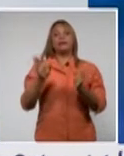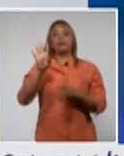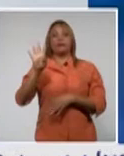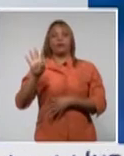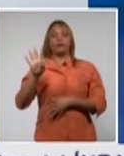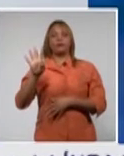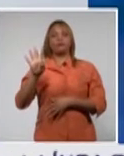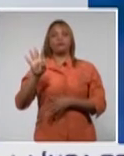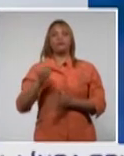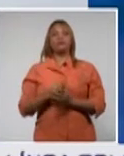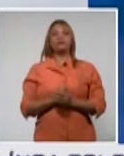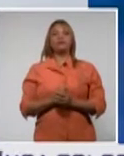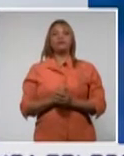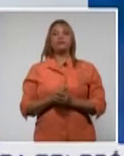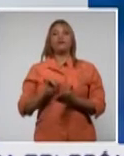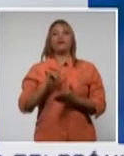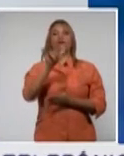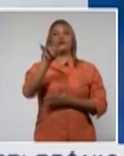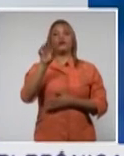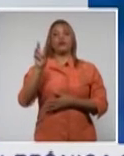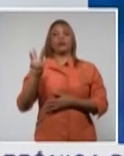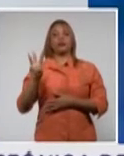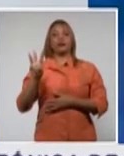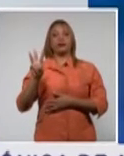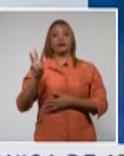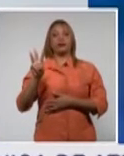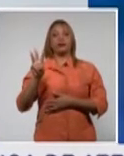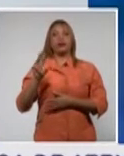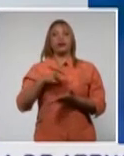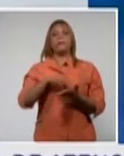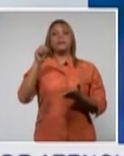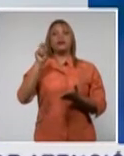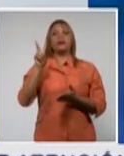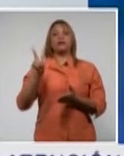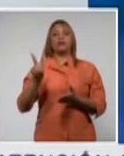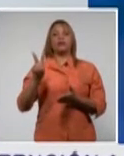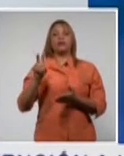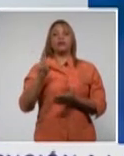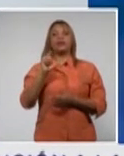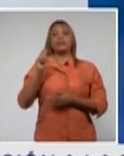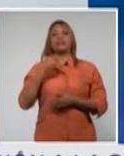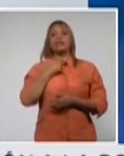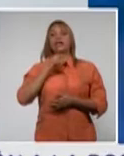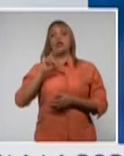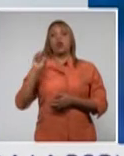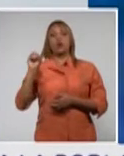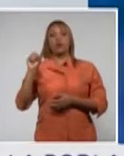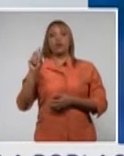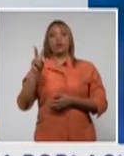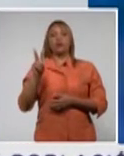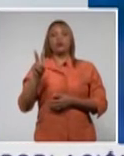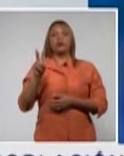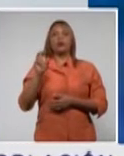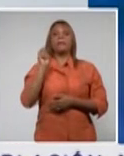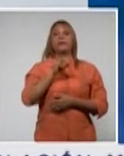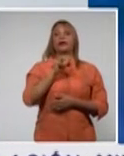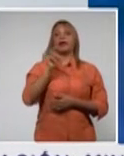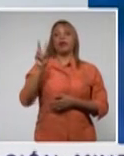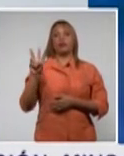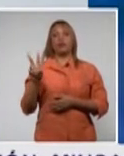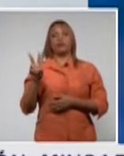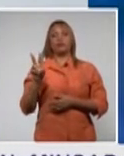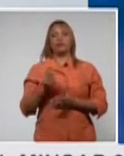4, Boyeros 3, Plaza 2, Cerro 2, Marianao